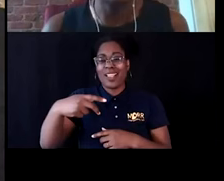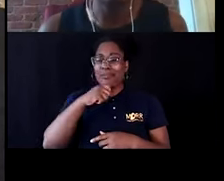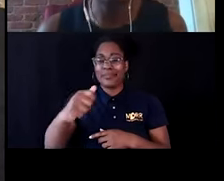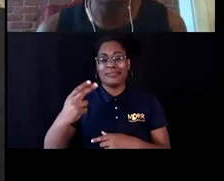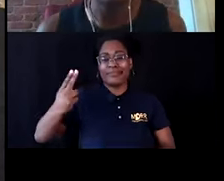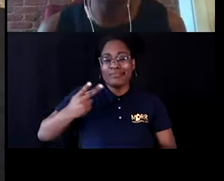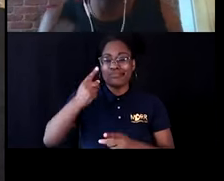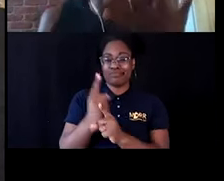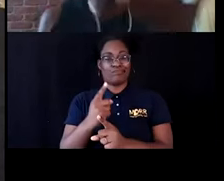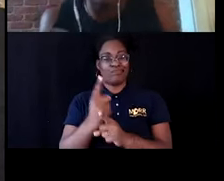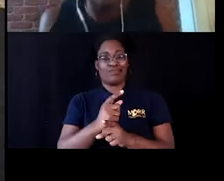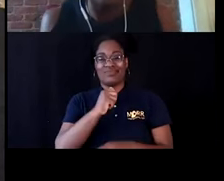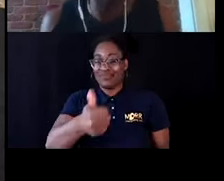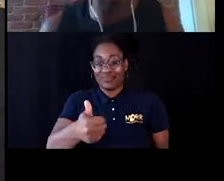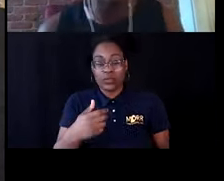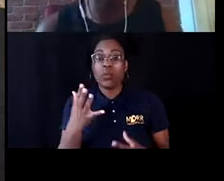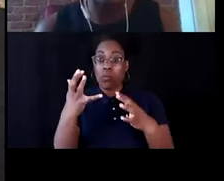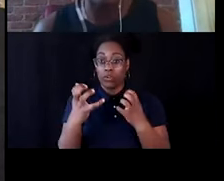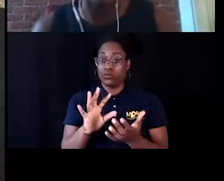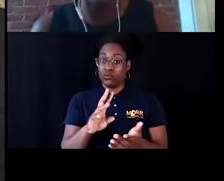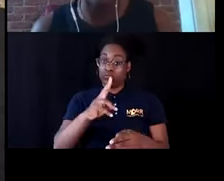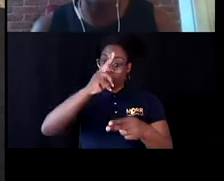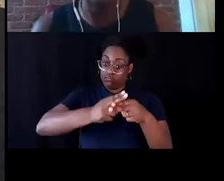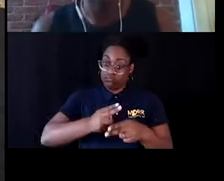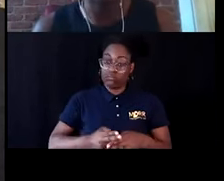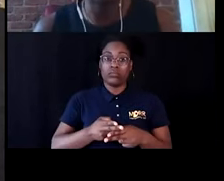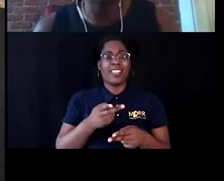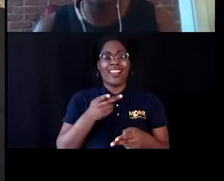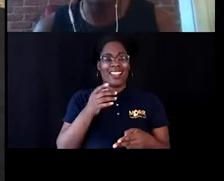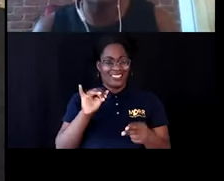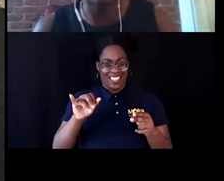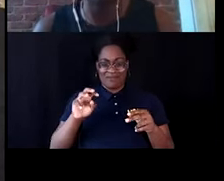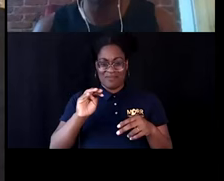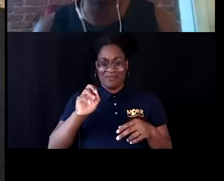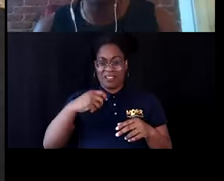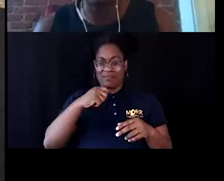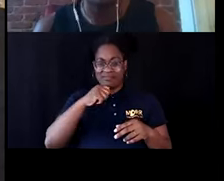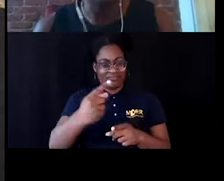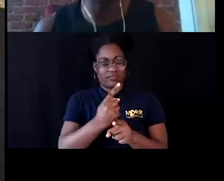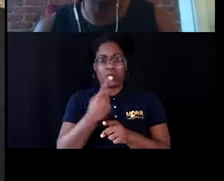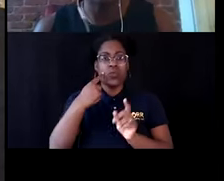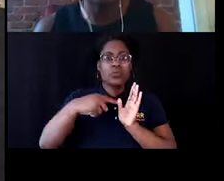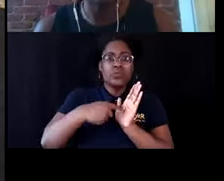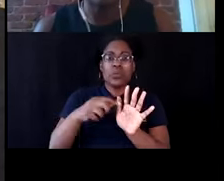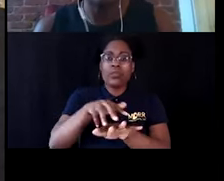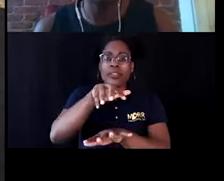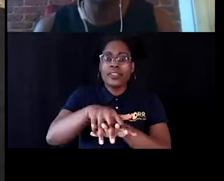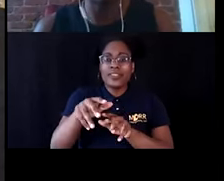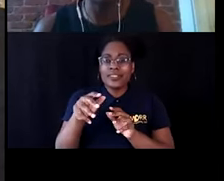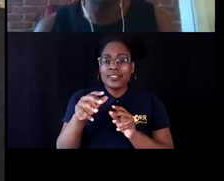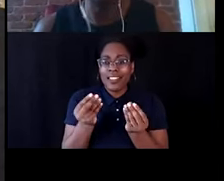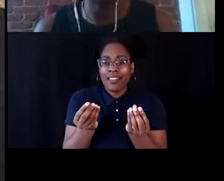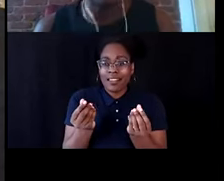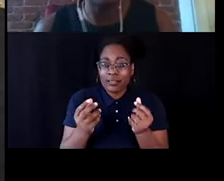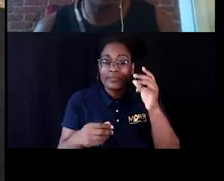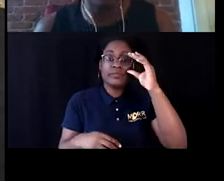think that this is the way that indigenous land looks, right? One is that the borders of the United States were